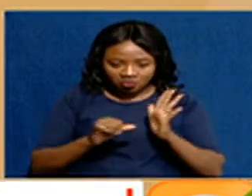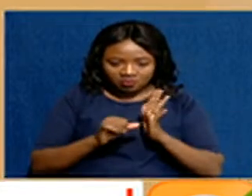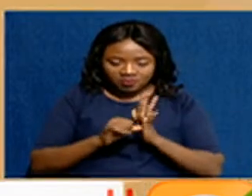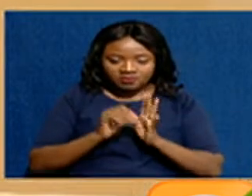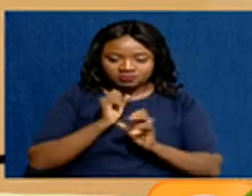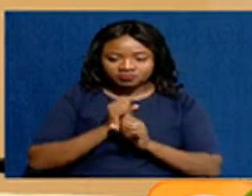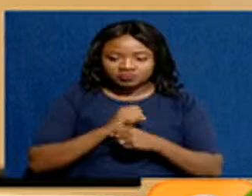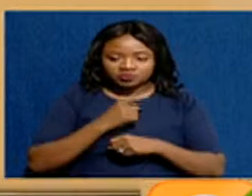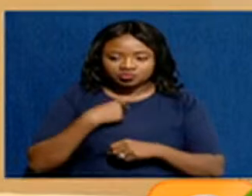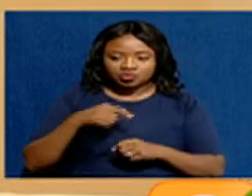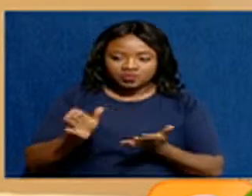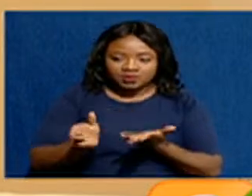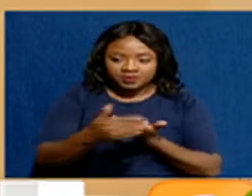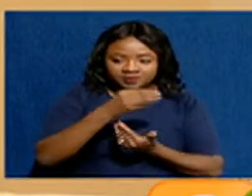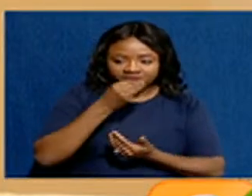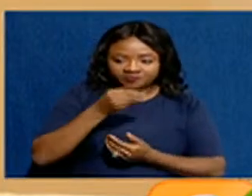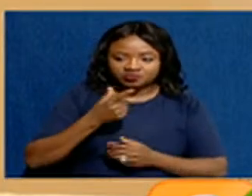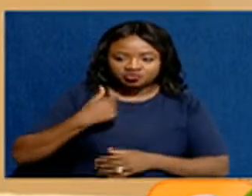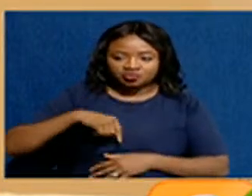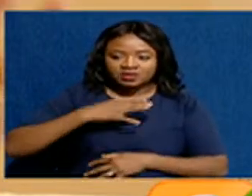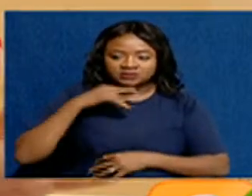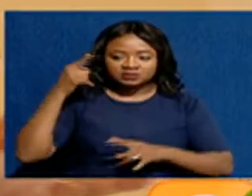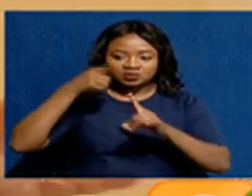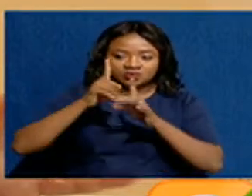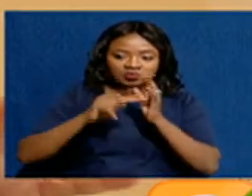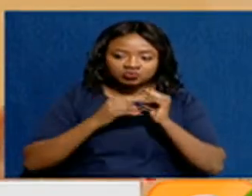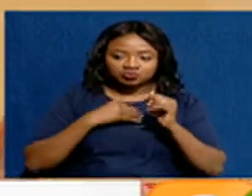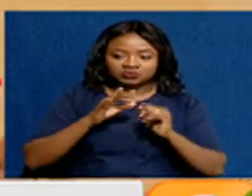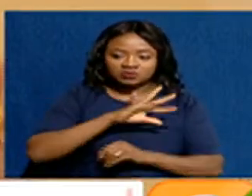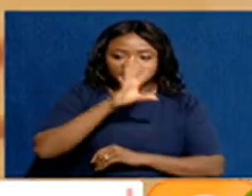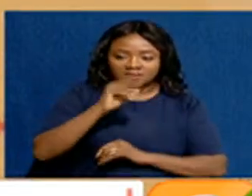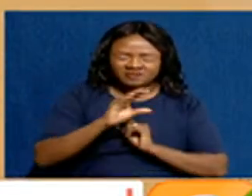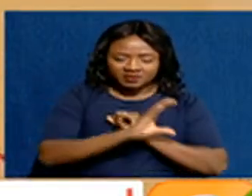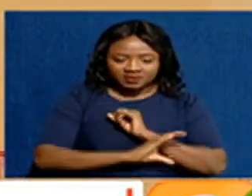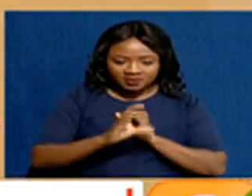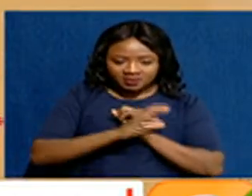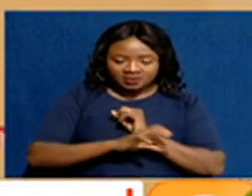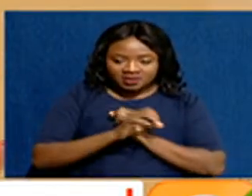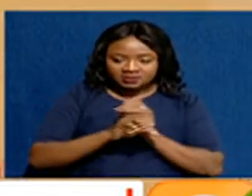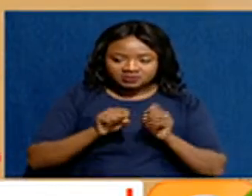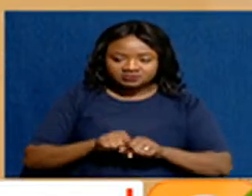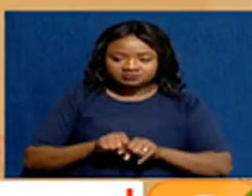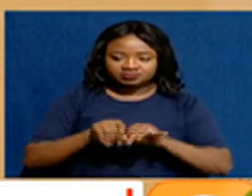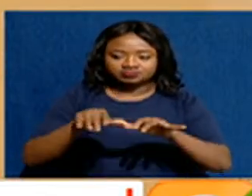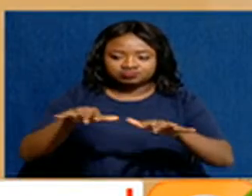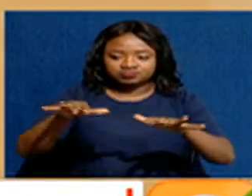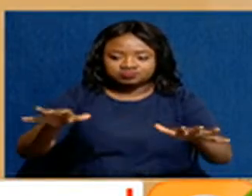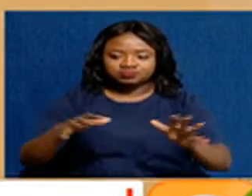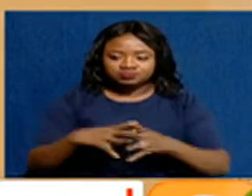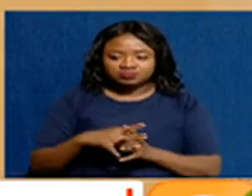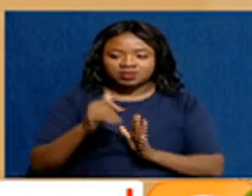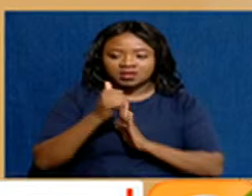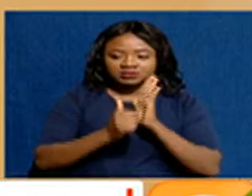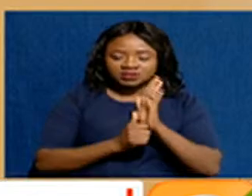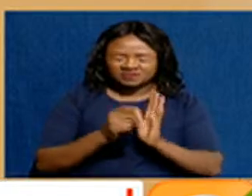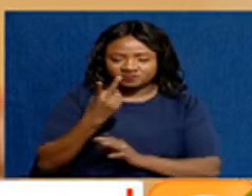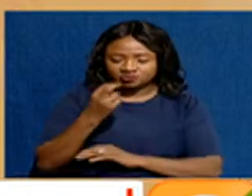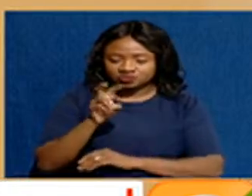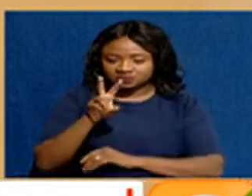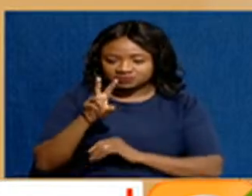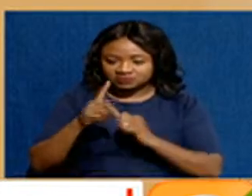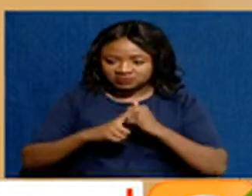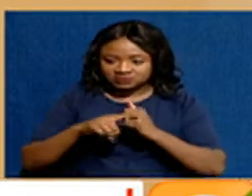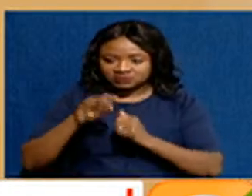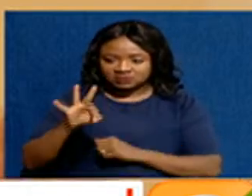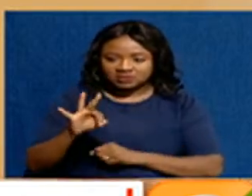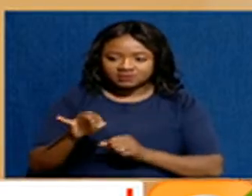production. We want to take our continent to achieve, our agenda, the objective of our Agenda 2063, and